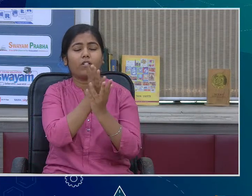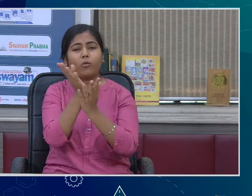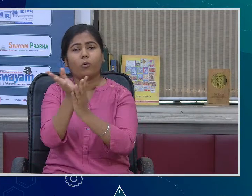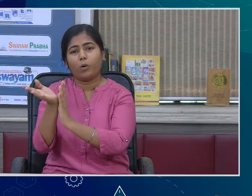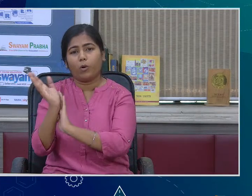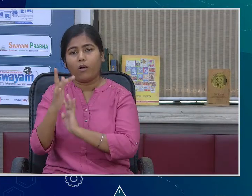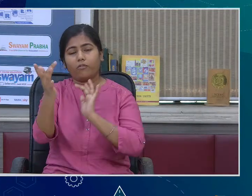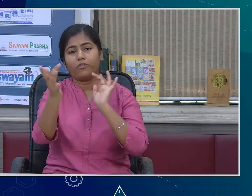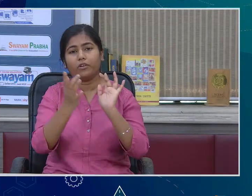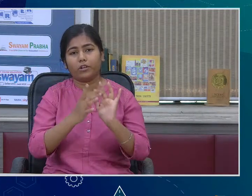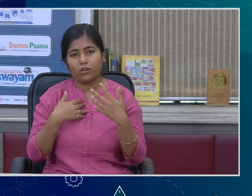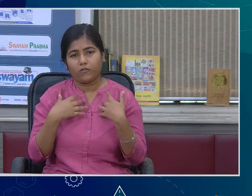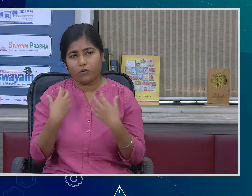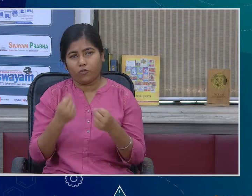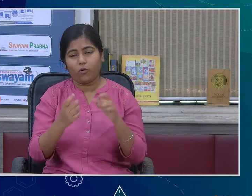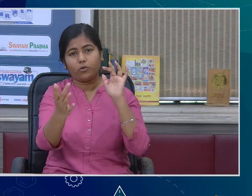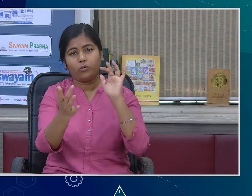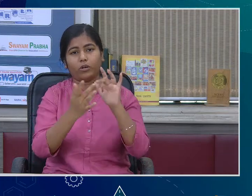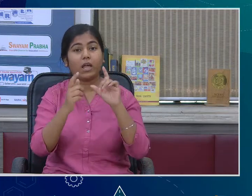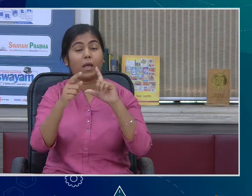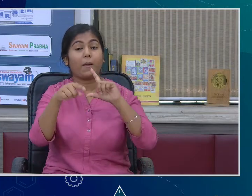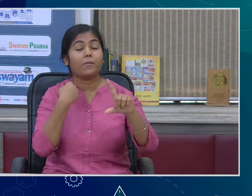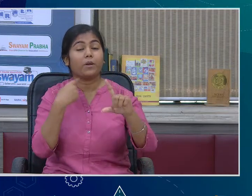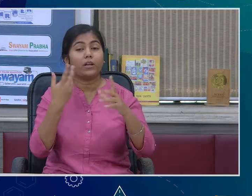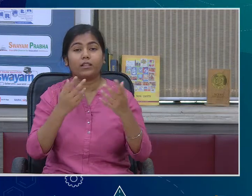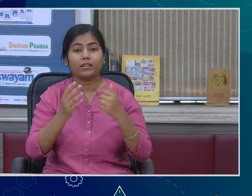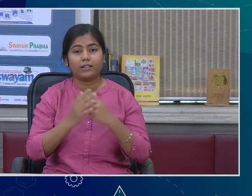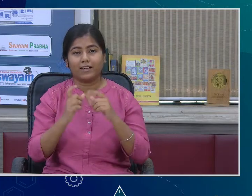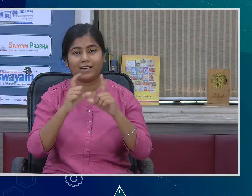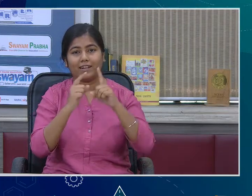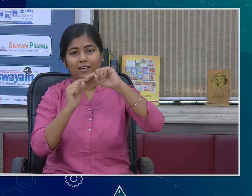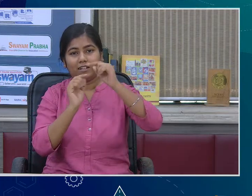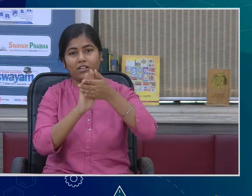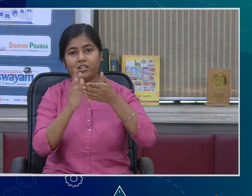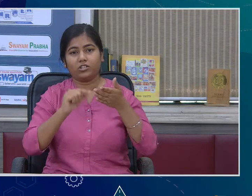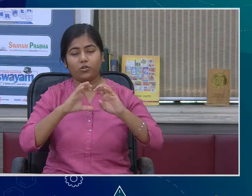connect with us. If you want to email us, the email ID would be